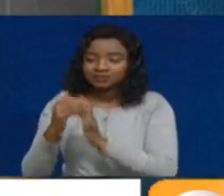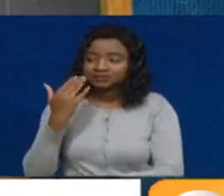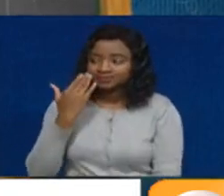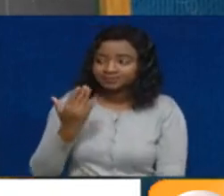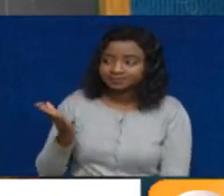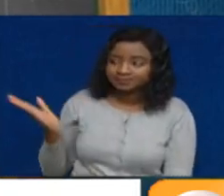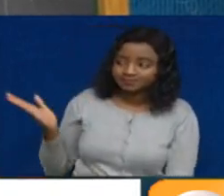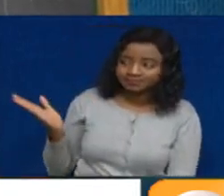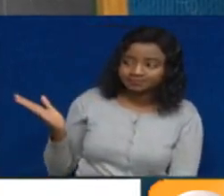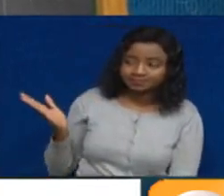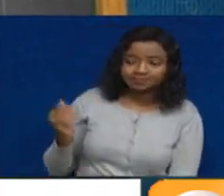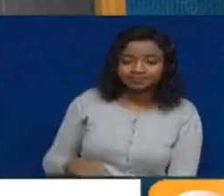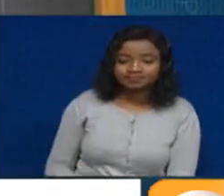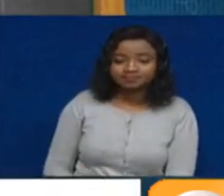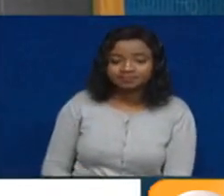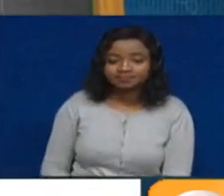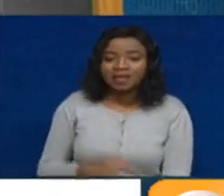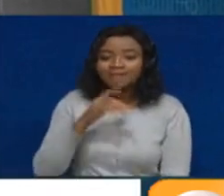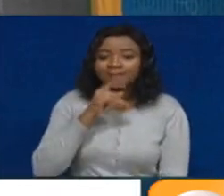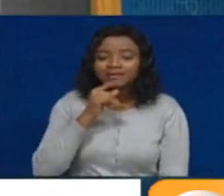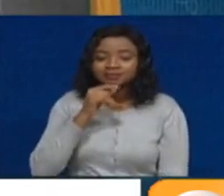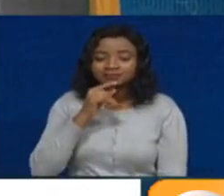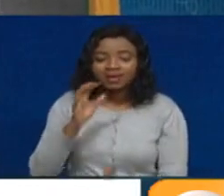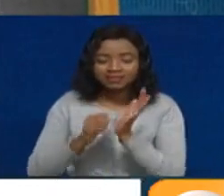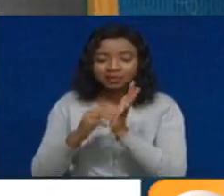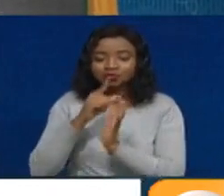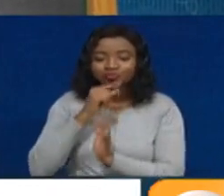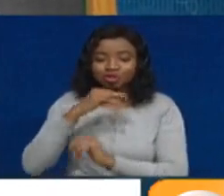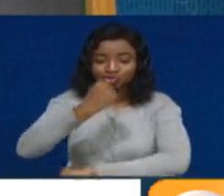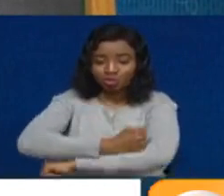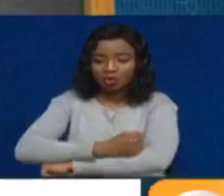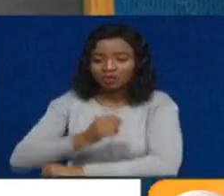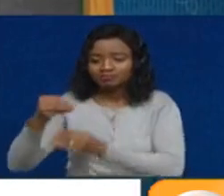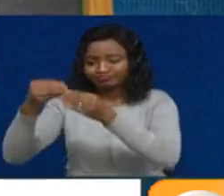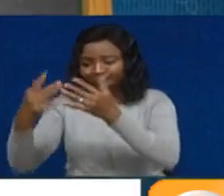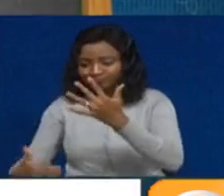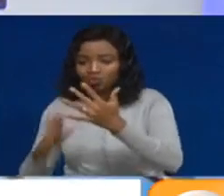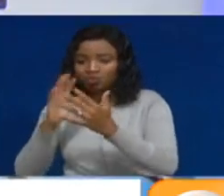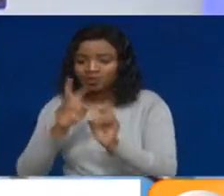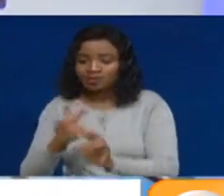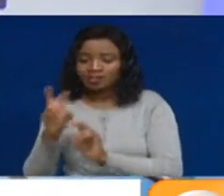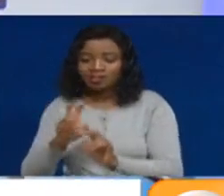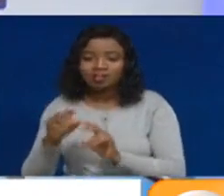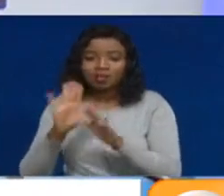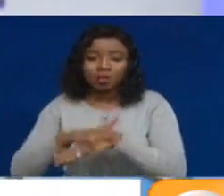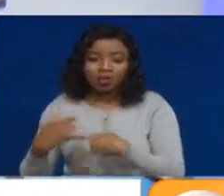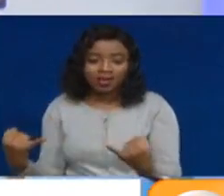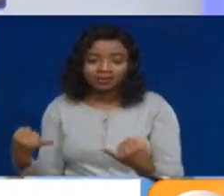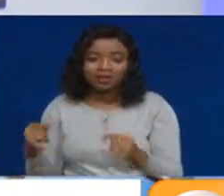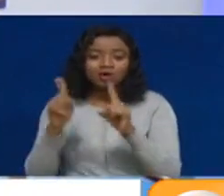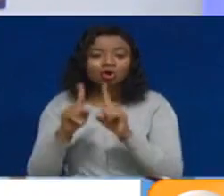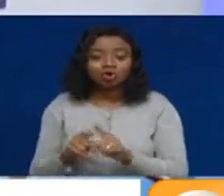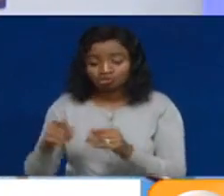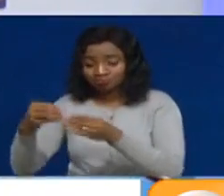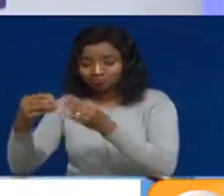AIC Kavalula, Njoro Secondary and Muthingini Girls will live stream from Machakos Boys High School. Satellite schools will be